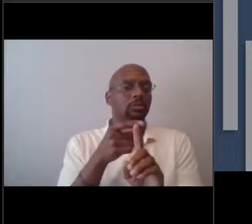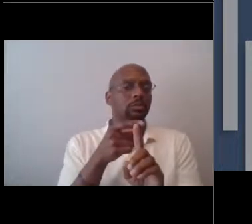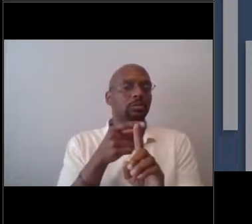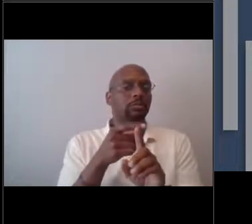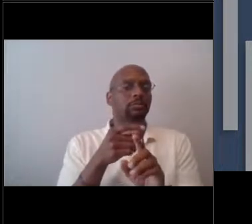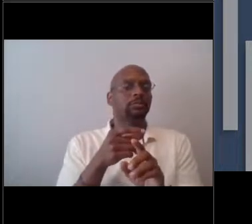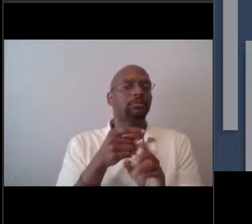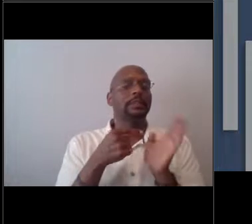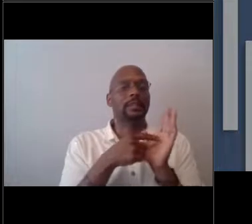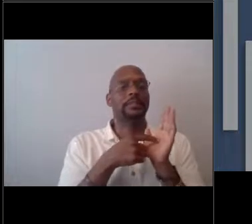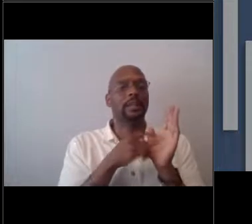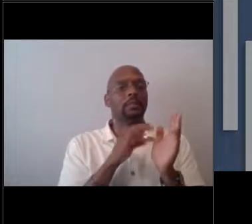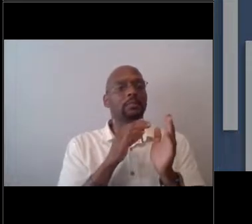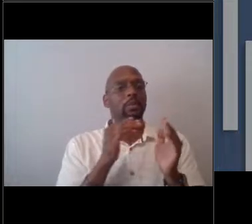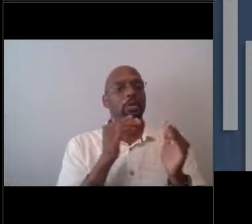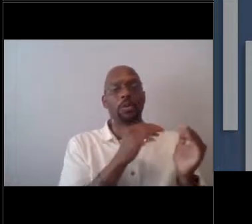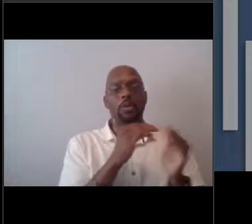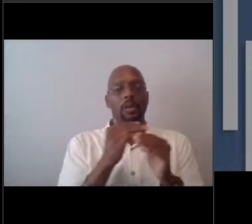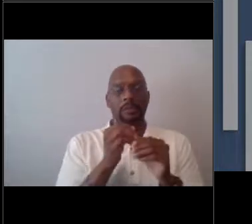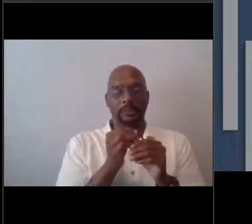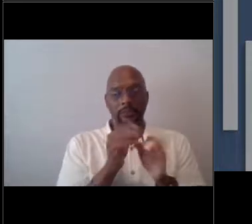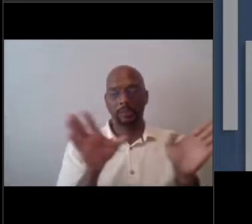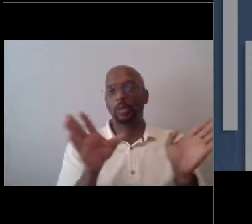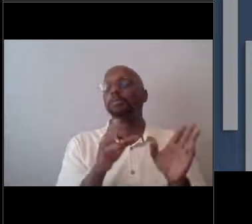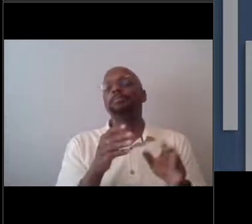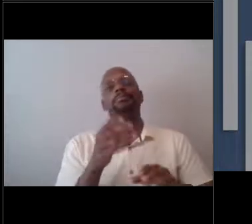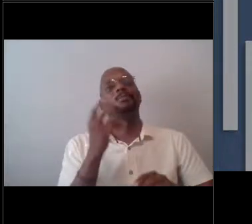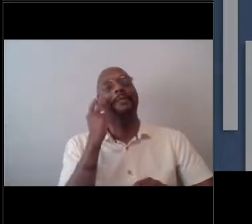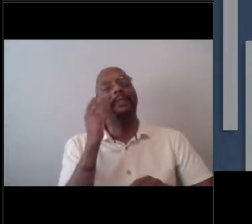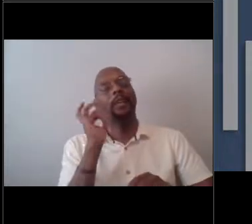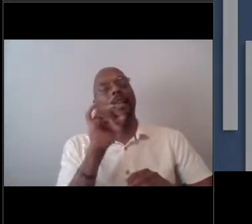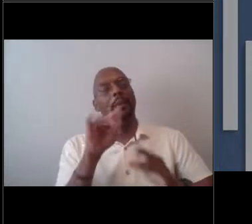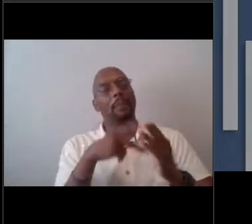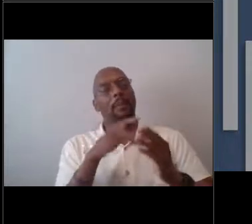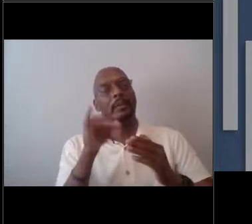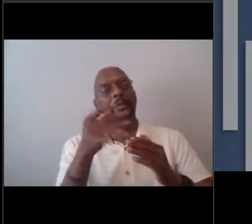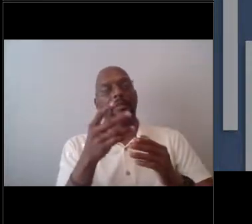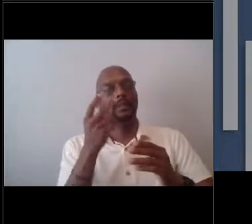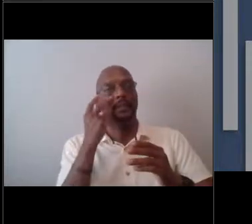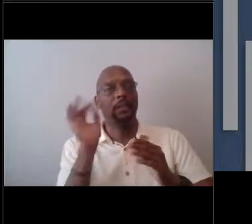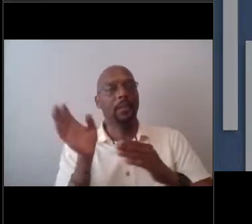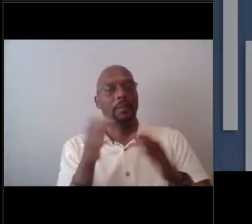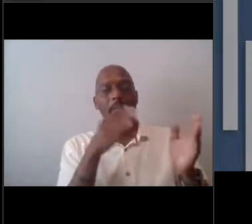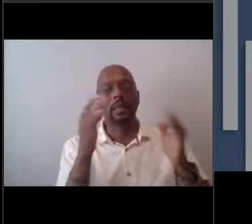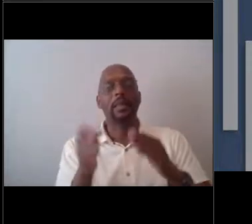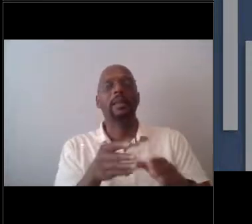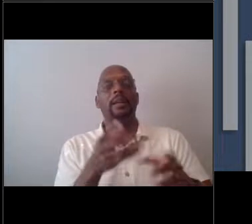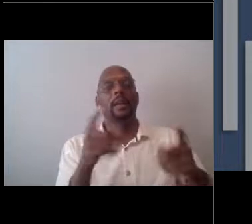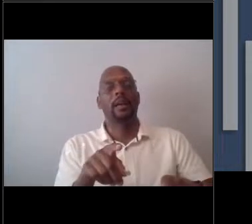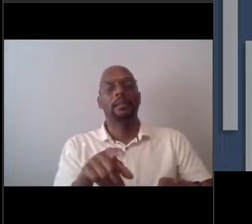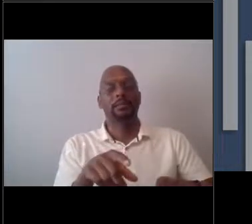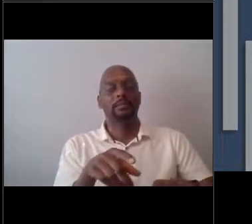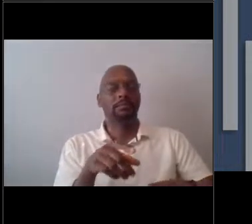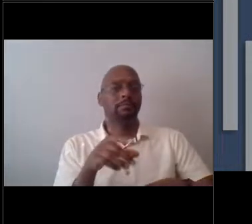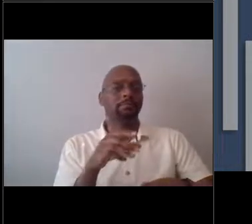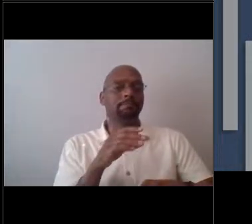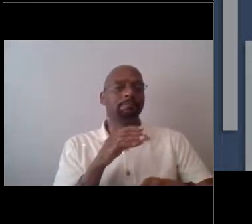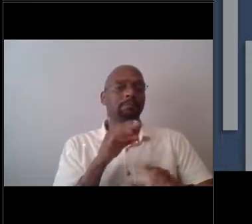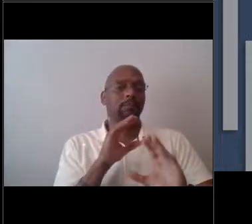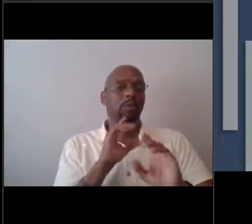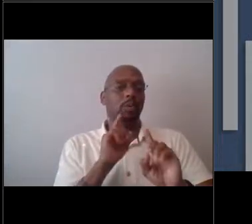exposure indicator, if we have a project that's currently being planned, very early stages, that's going through a community